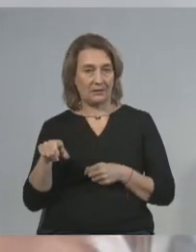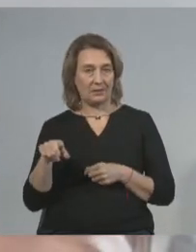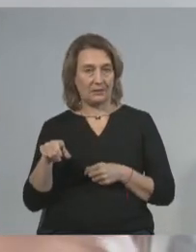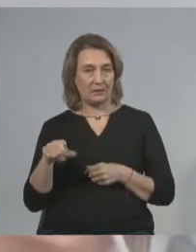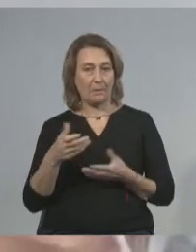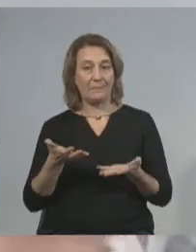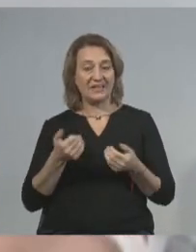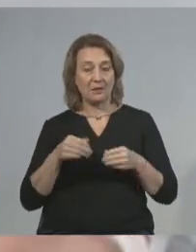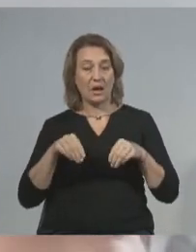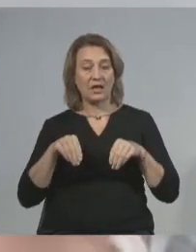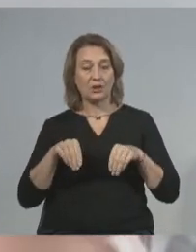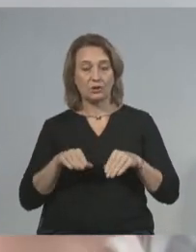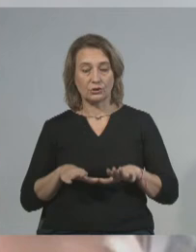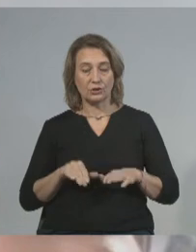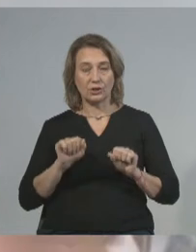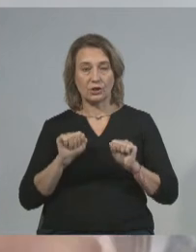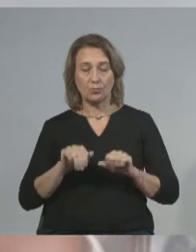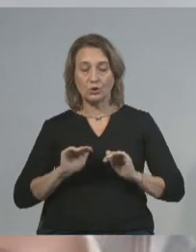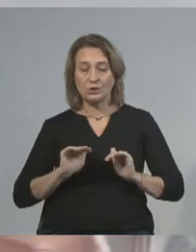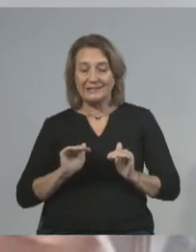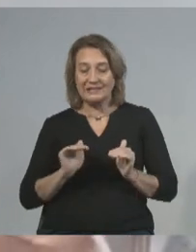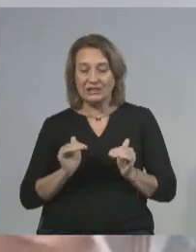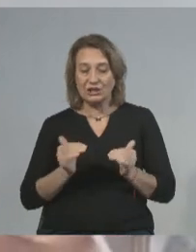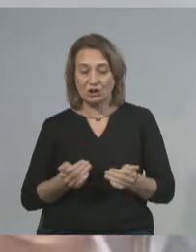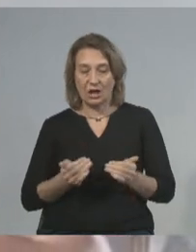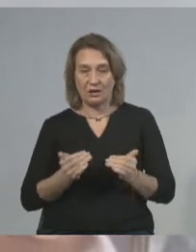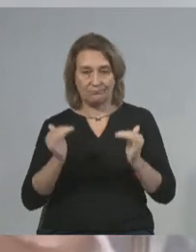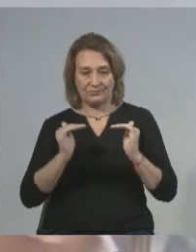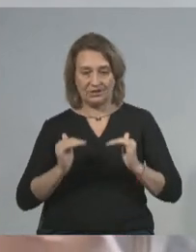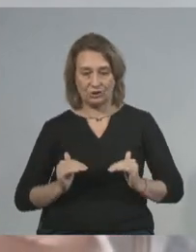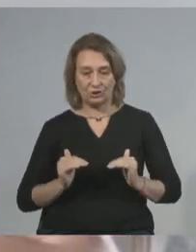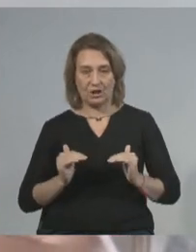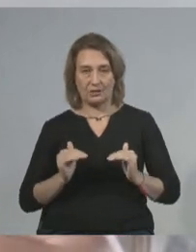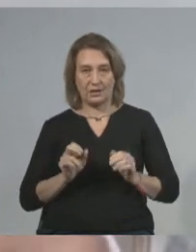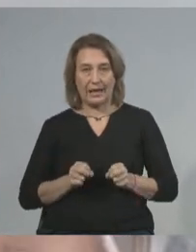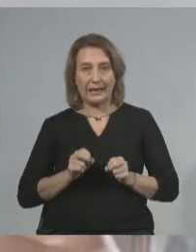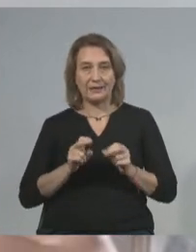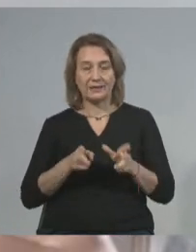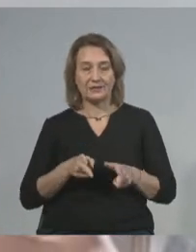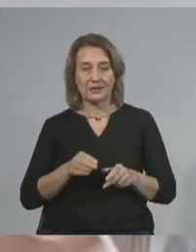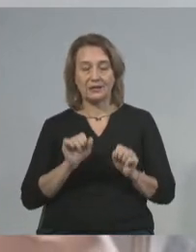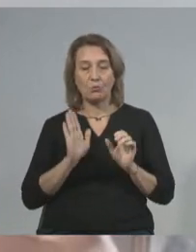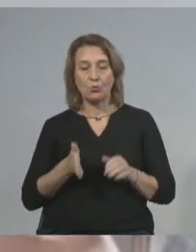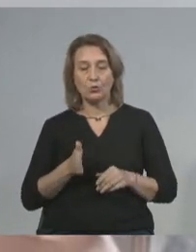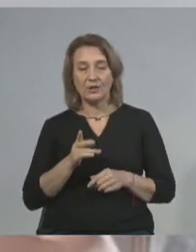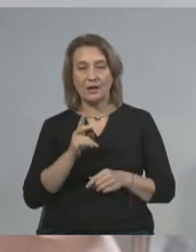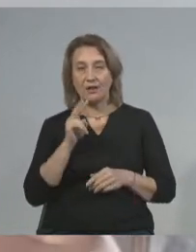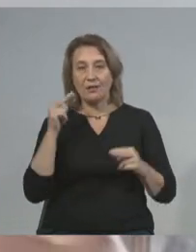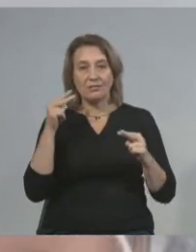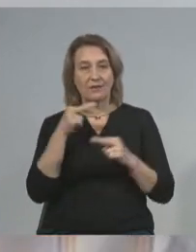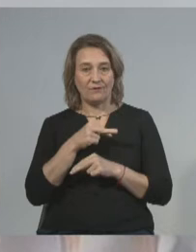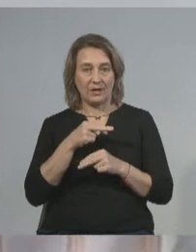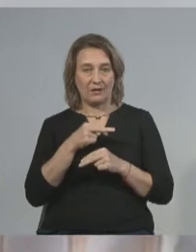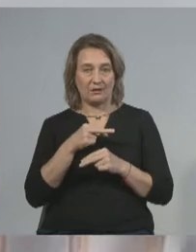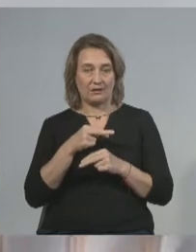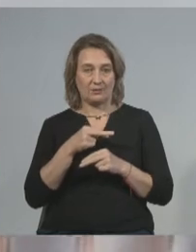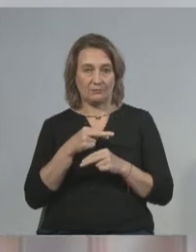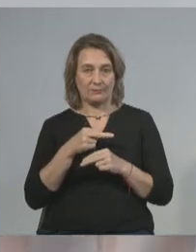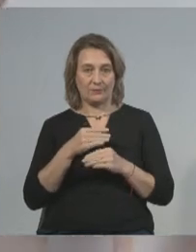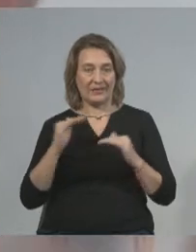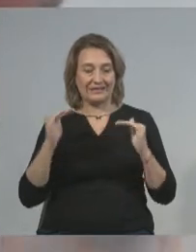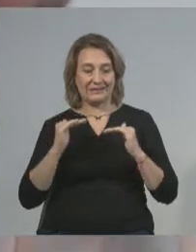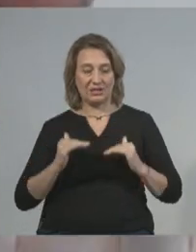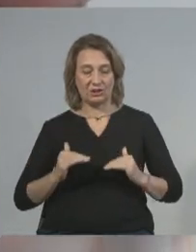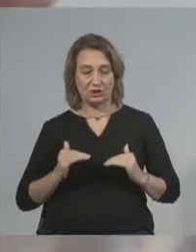makers can decrease the risk because first of all those with decisions that would be made would be